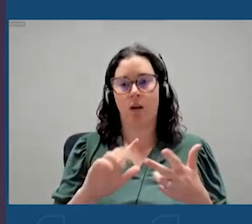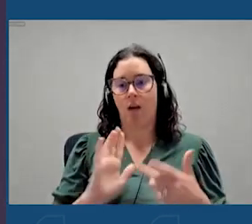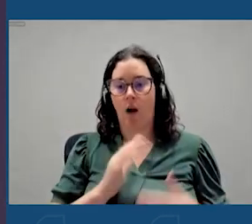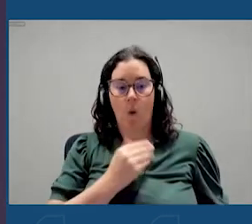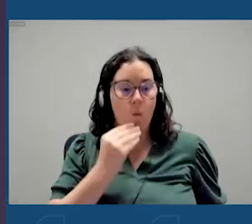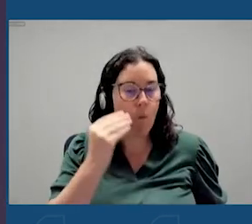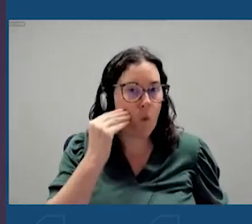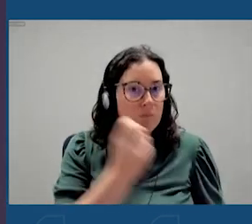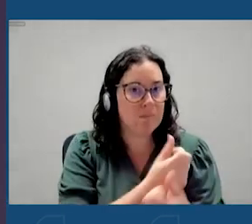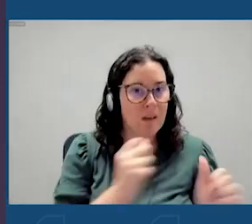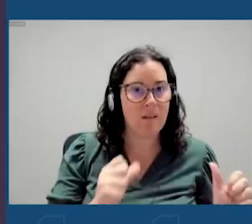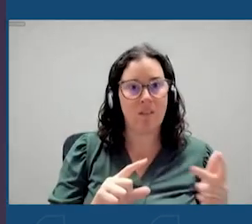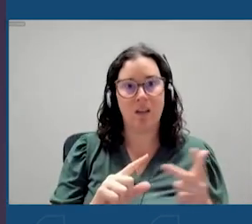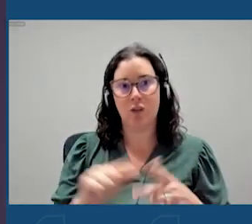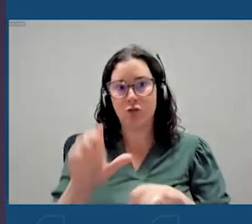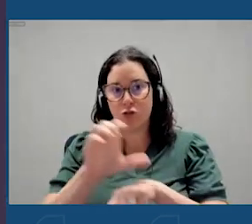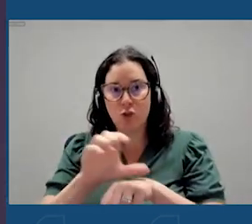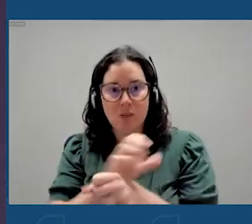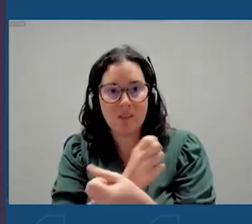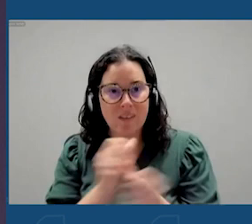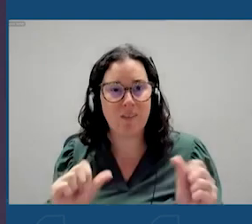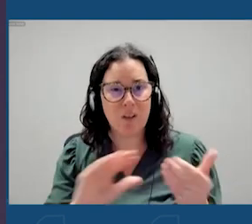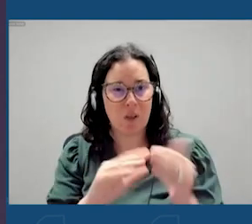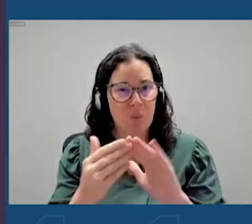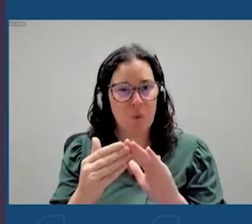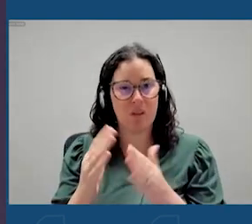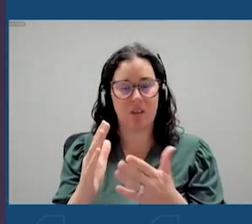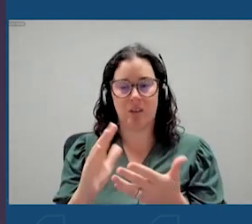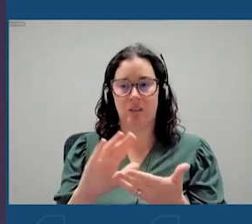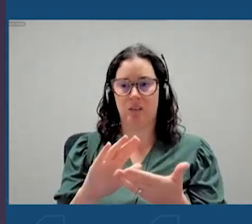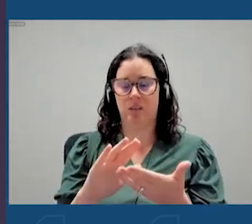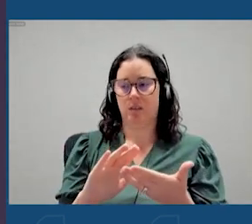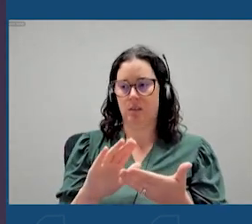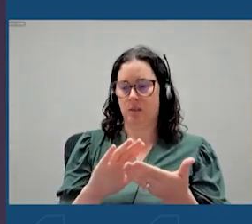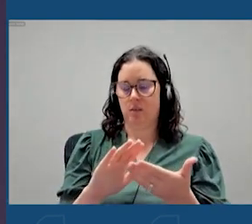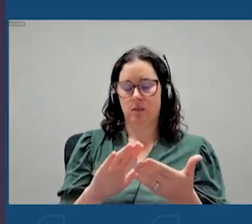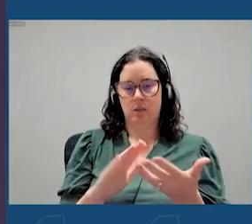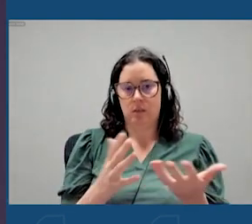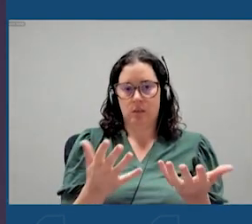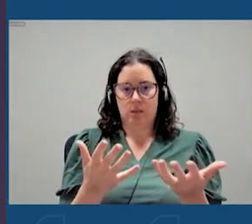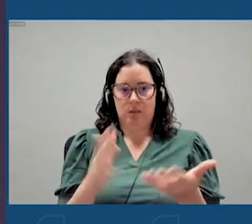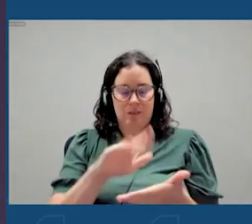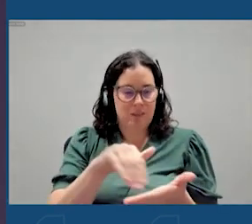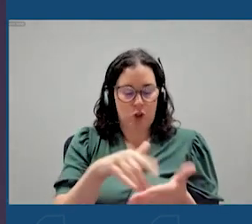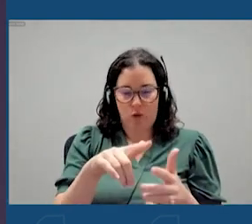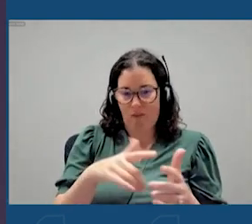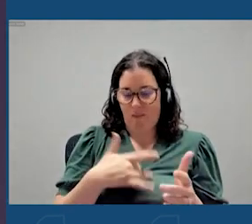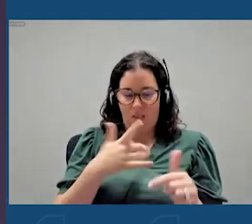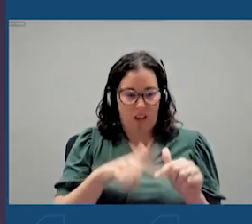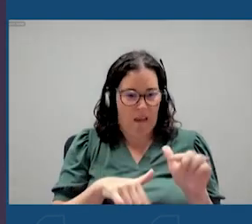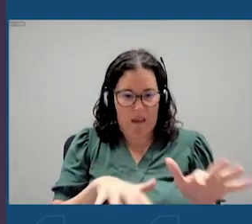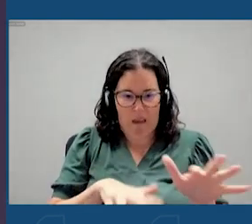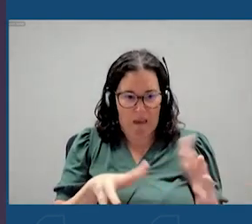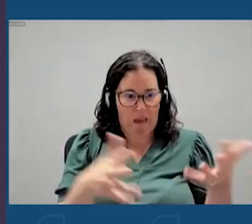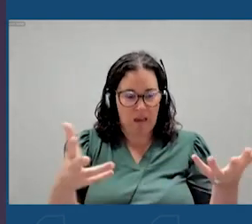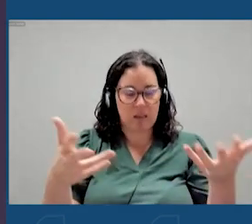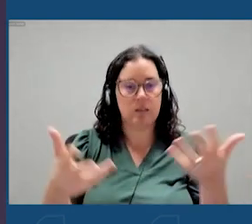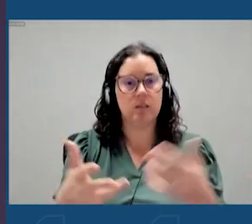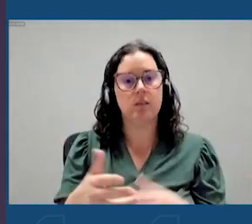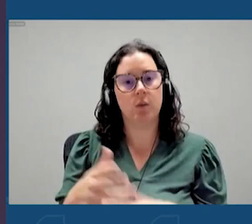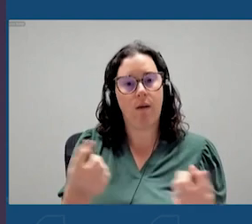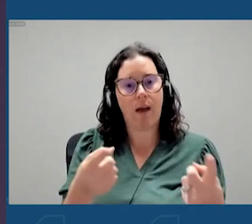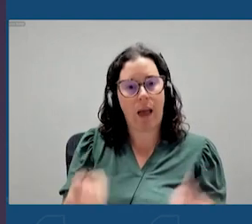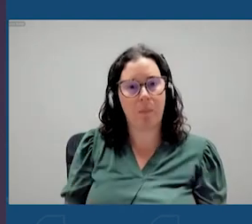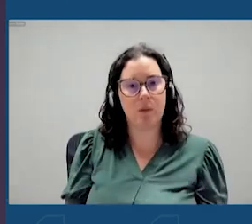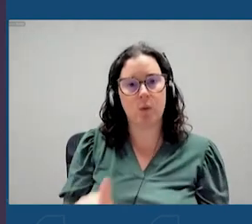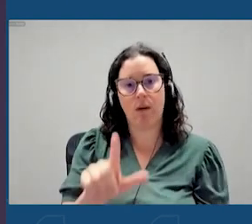community centers. Let's think about what's happening to the LGBTQIA plus community here in the state